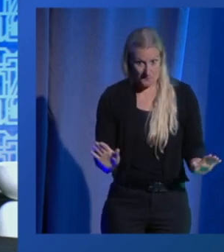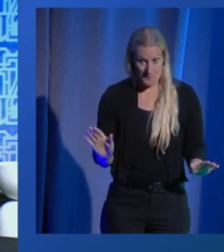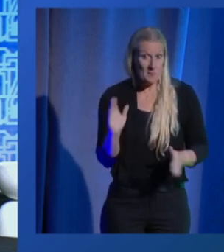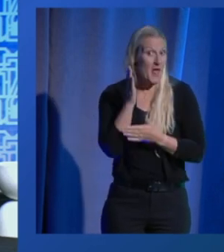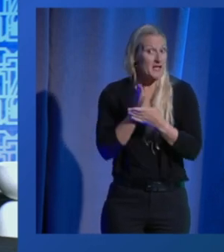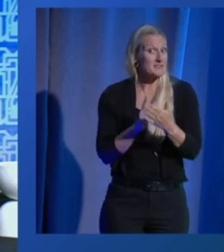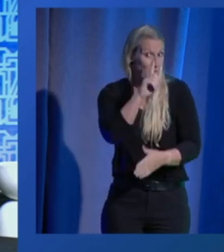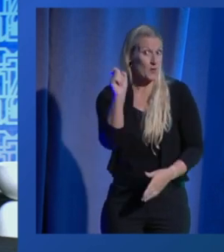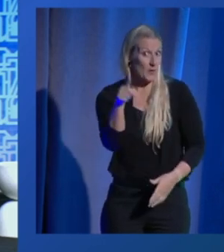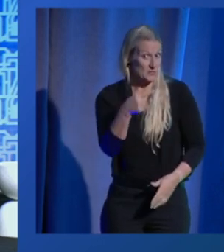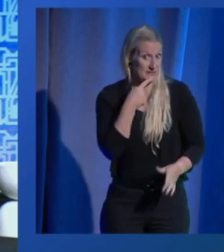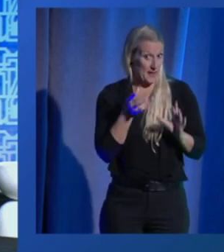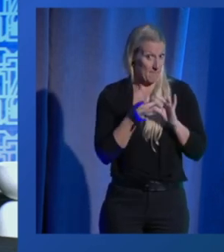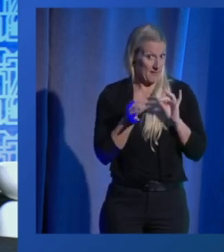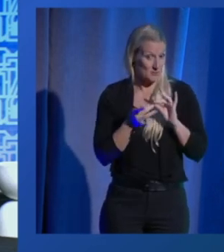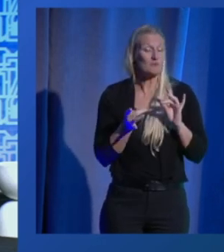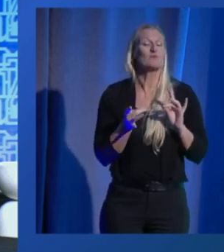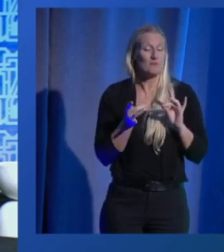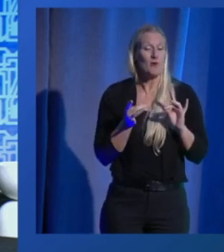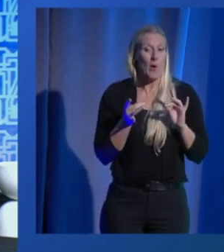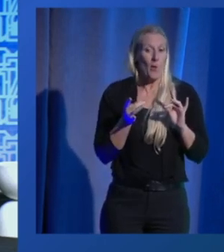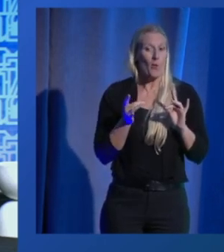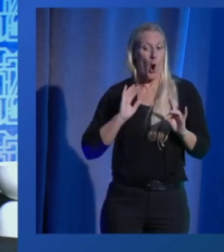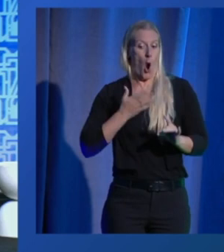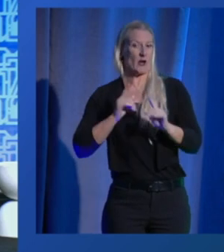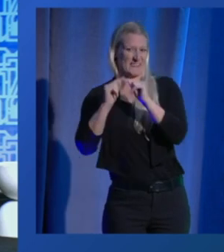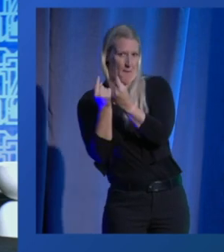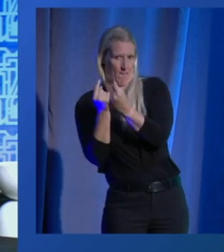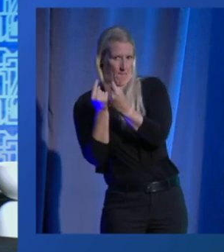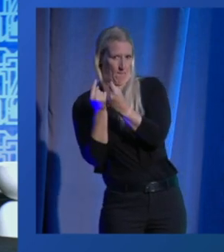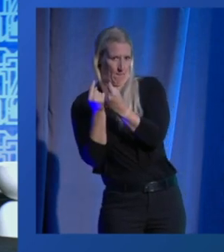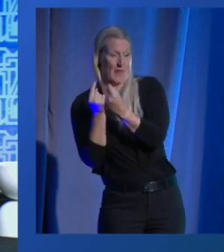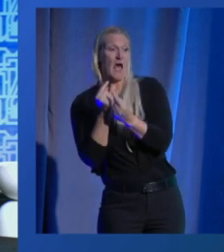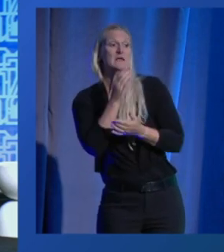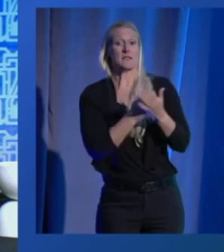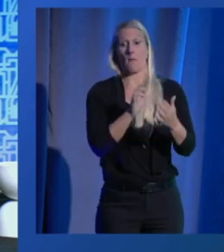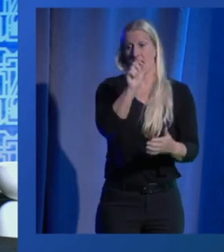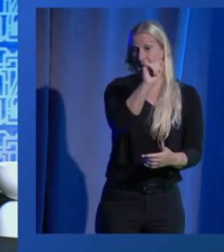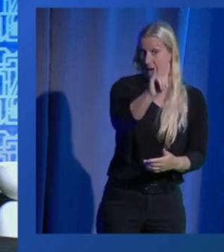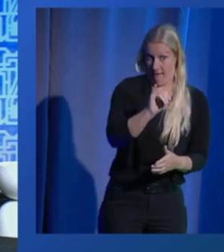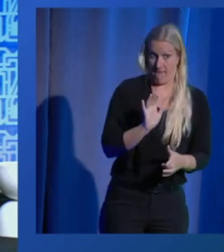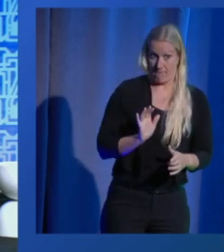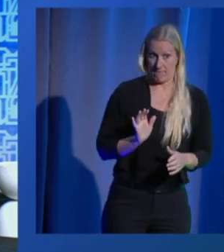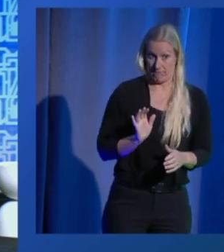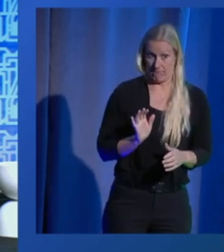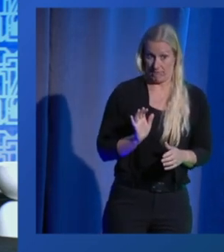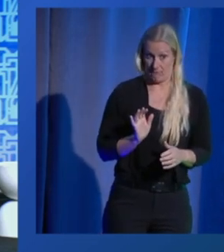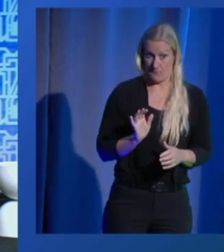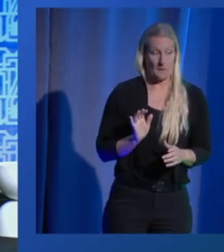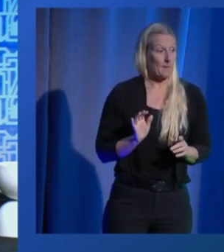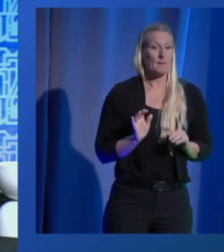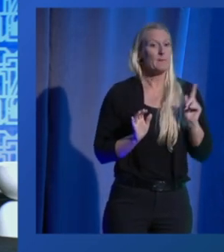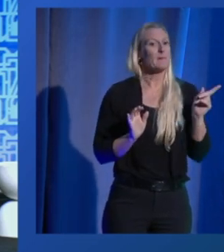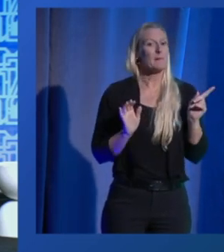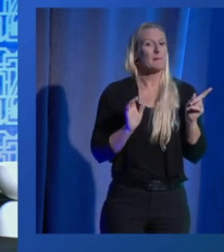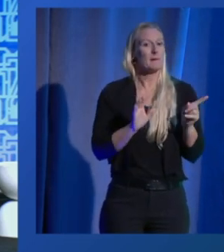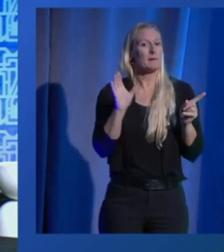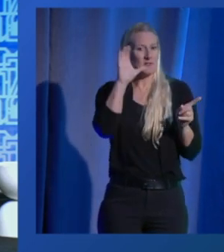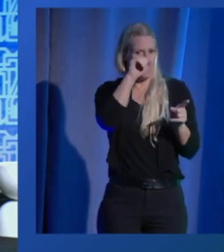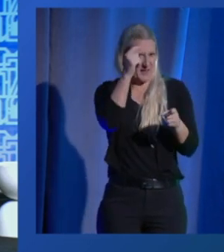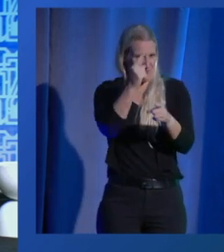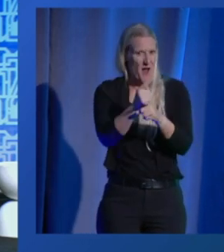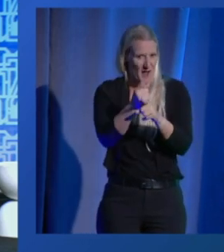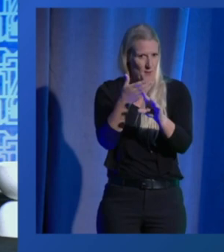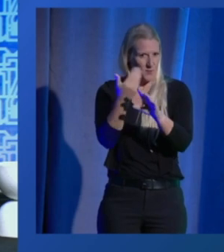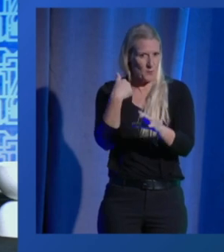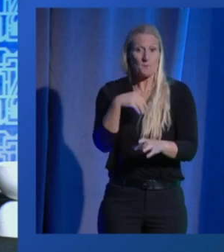these questions as I mentioned were uh generated by our team and some were AI generated and so you guessed right earlier uh as far